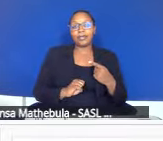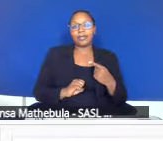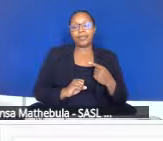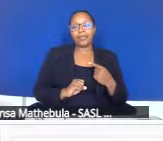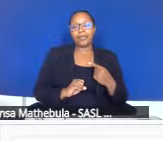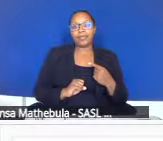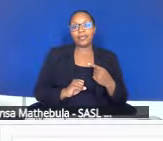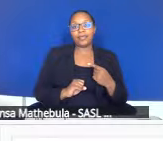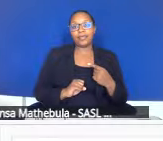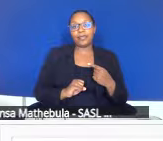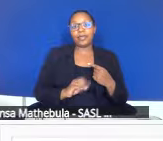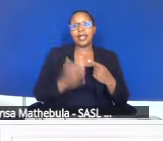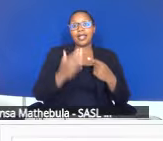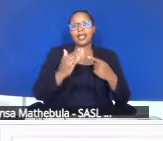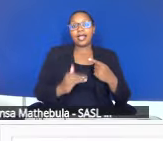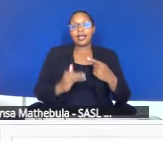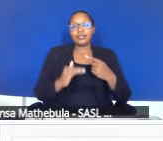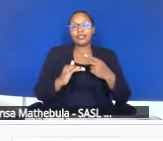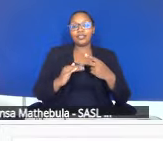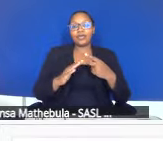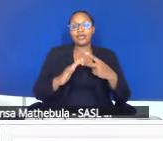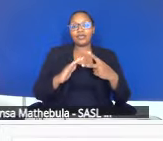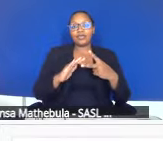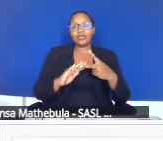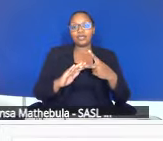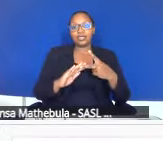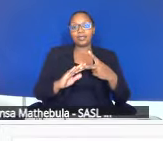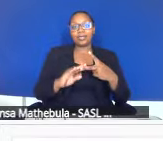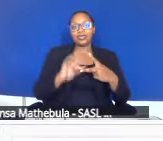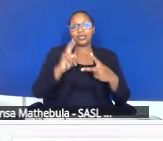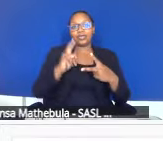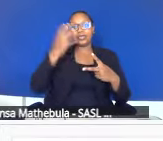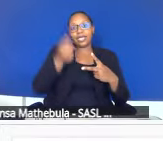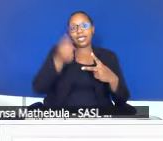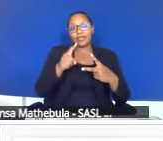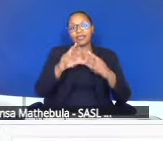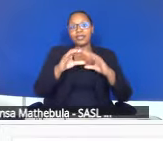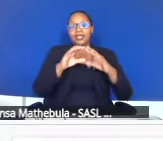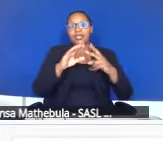Then there's the diagnostic criteria for communication.